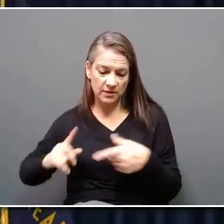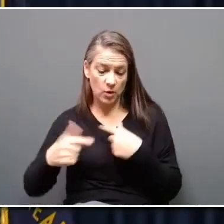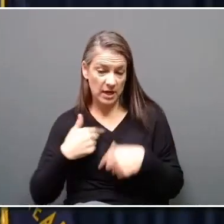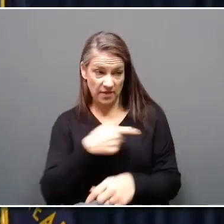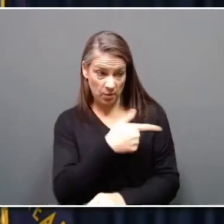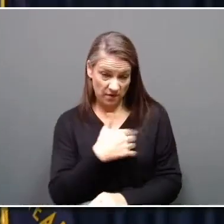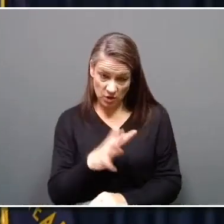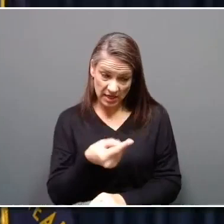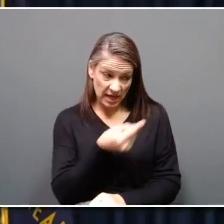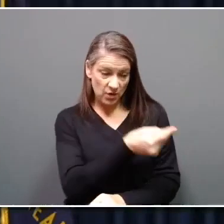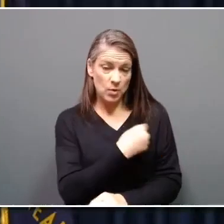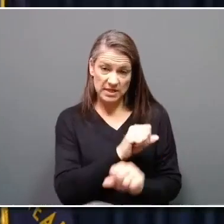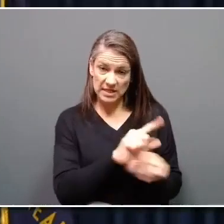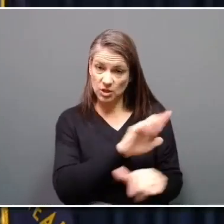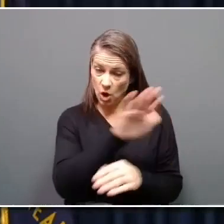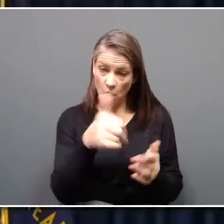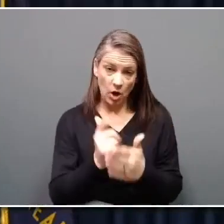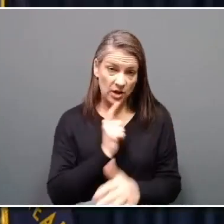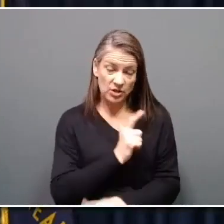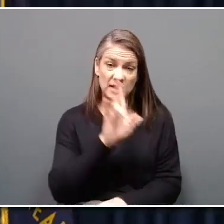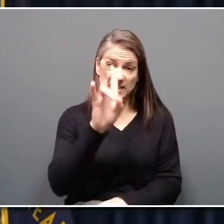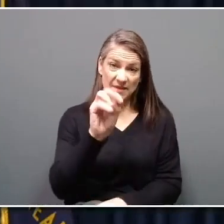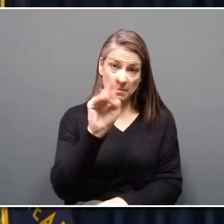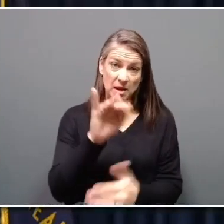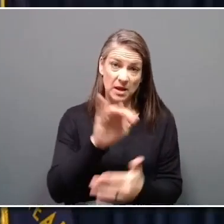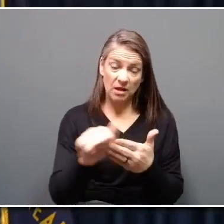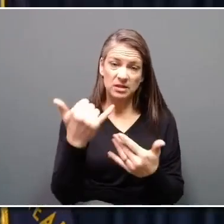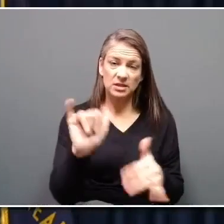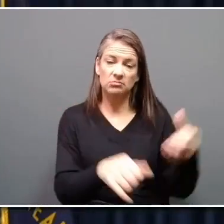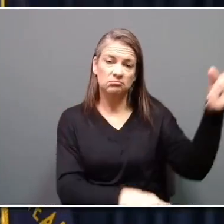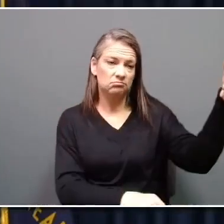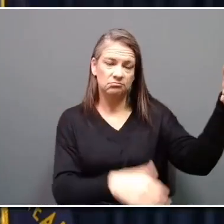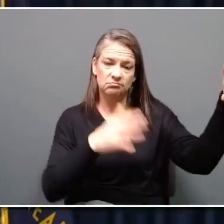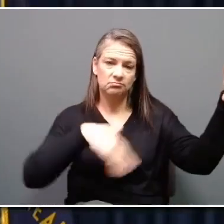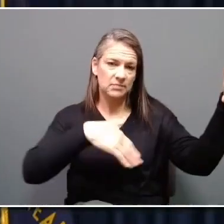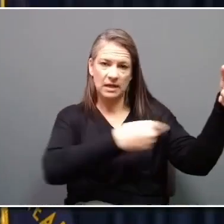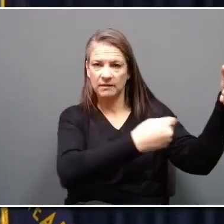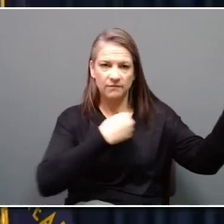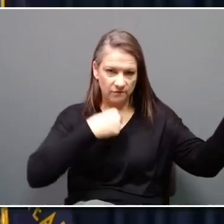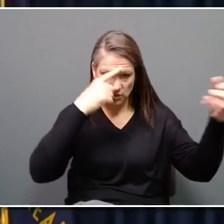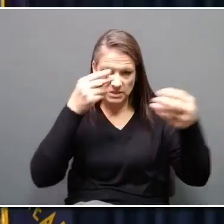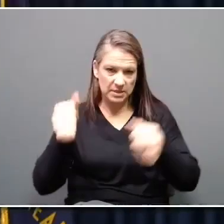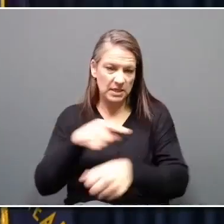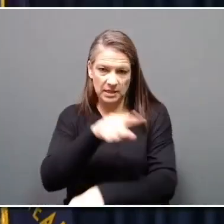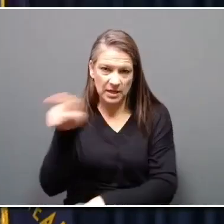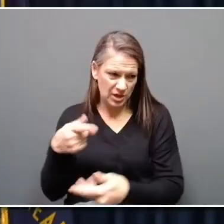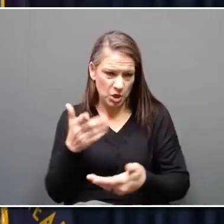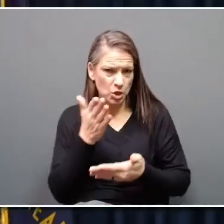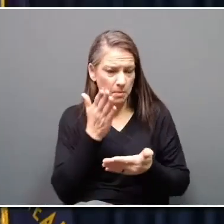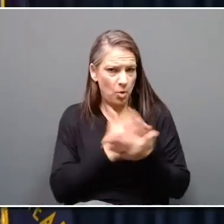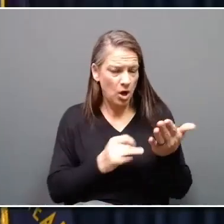every legislature. The $70 million is still not appropriated for spending, even though it's part of the last